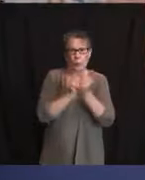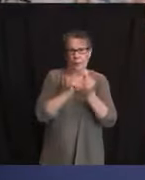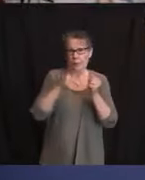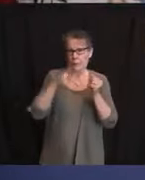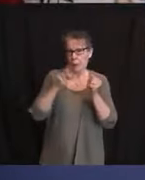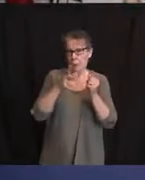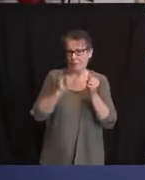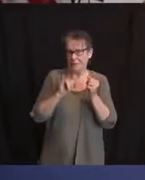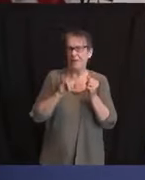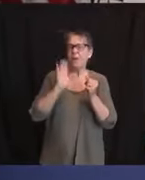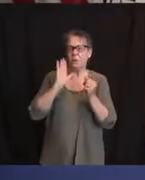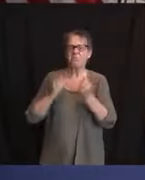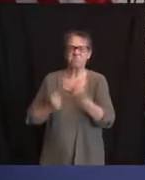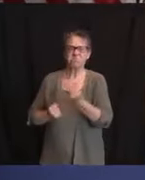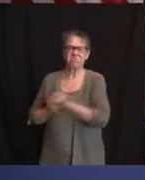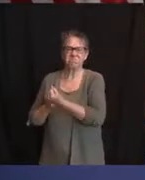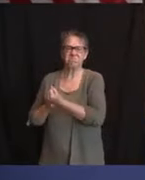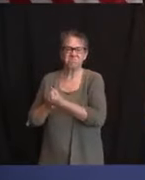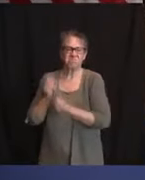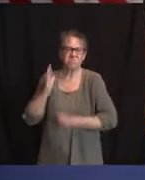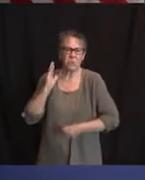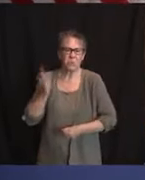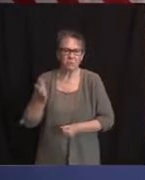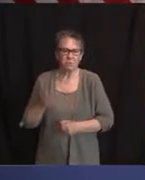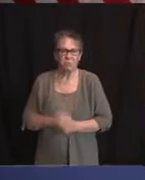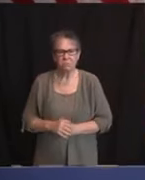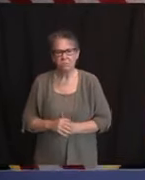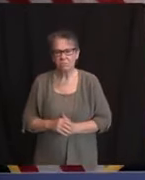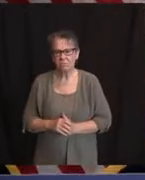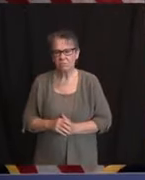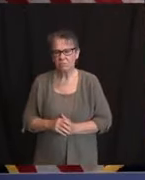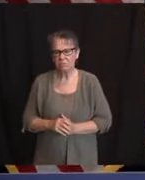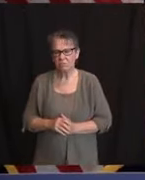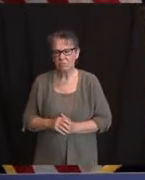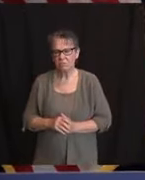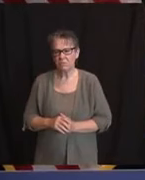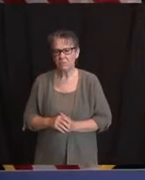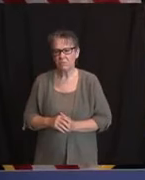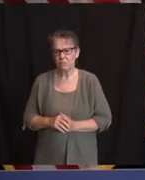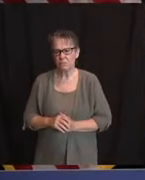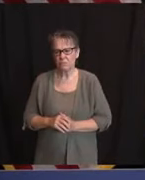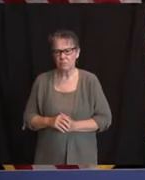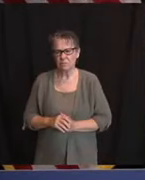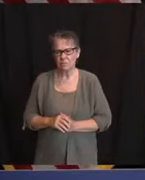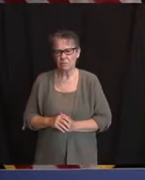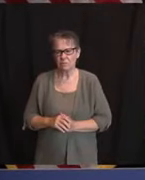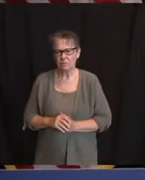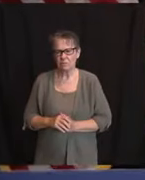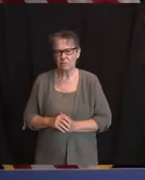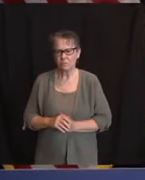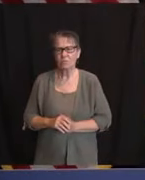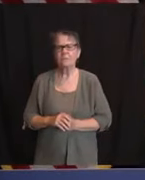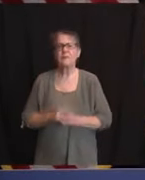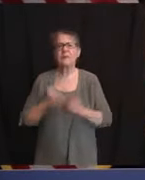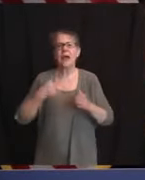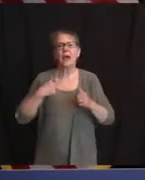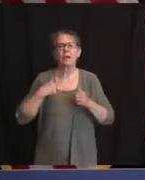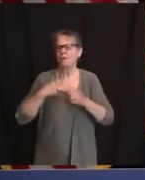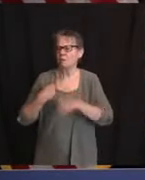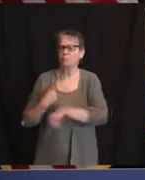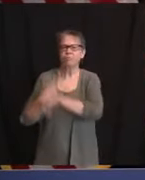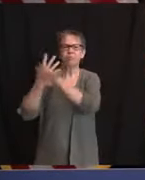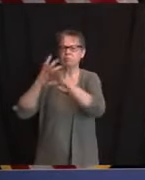Dave. We just, as I mentioned, got off a video call. Judy and Pat and I were part of the group that we do at least once a week.